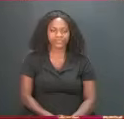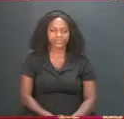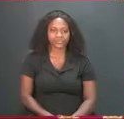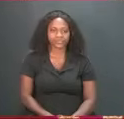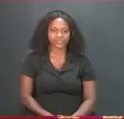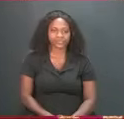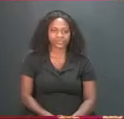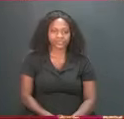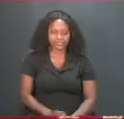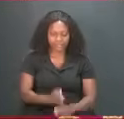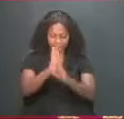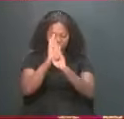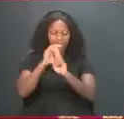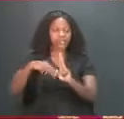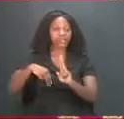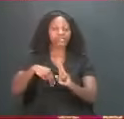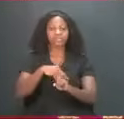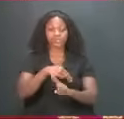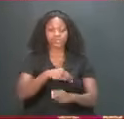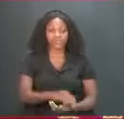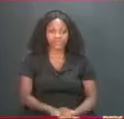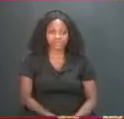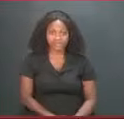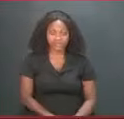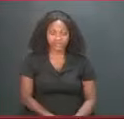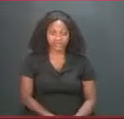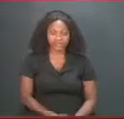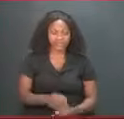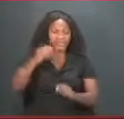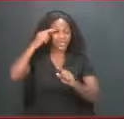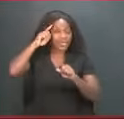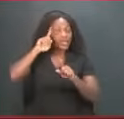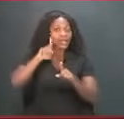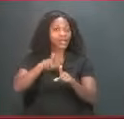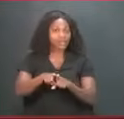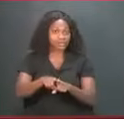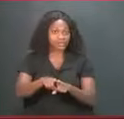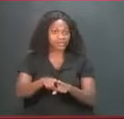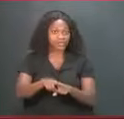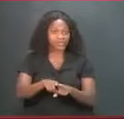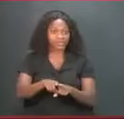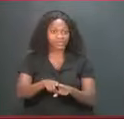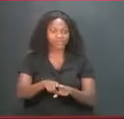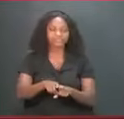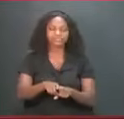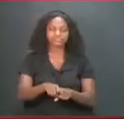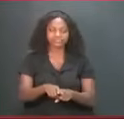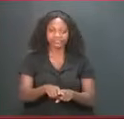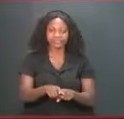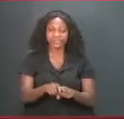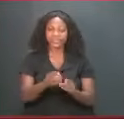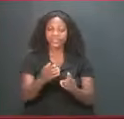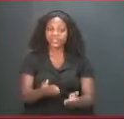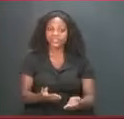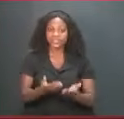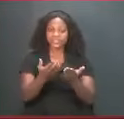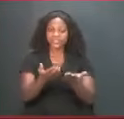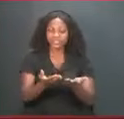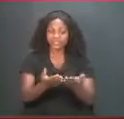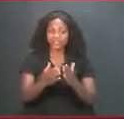Honorable members, the said agreement has been accordingly presented to the